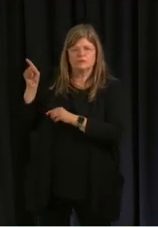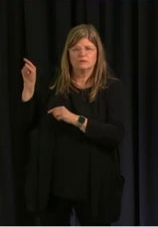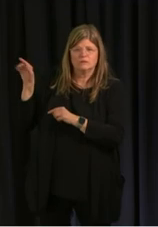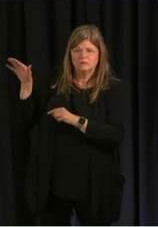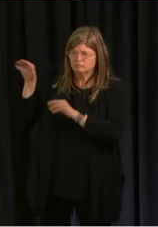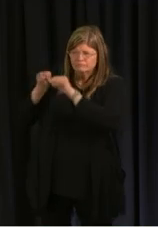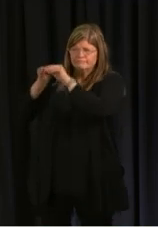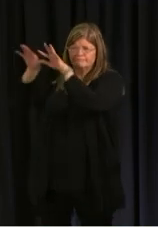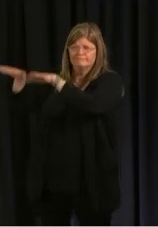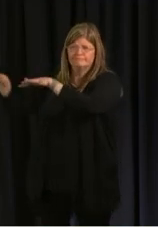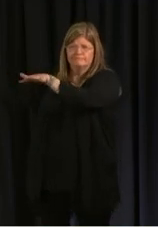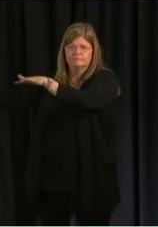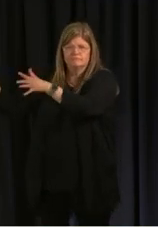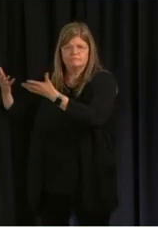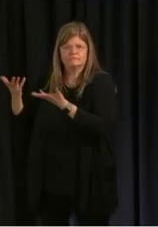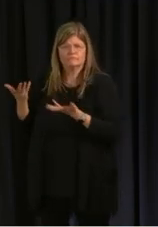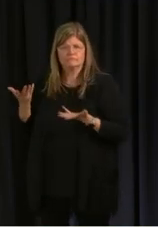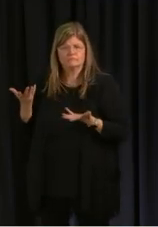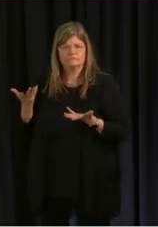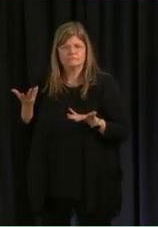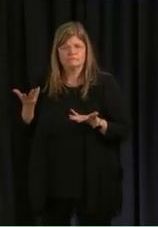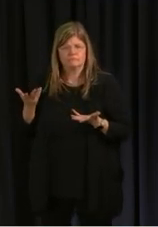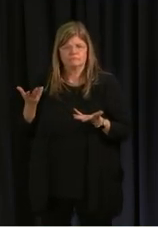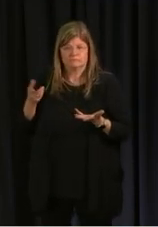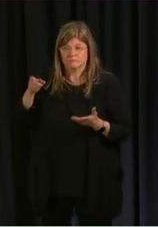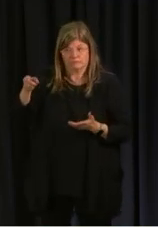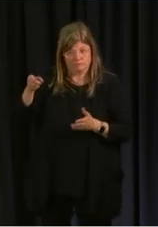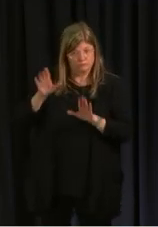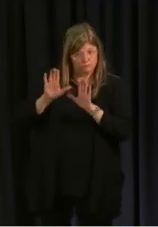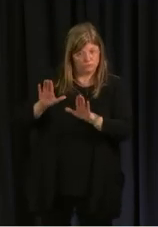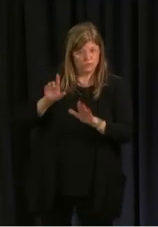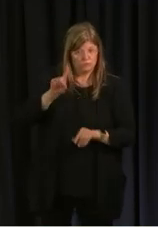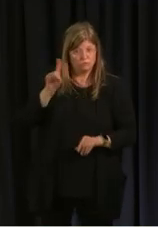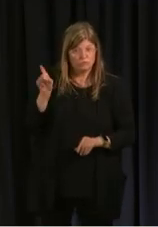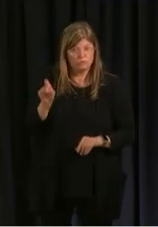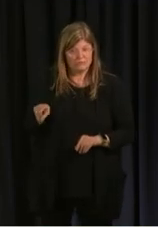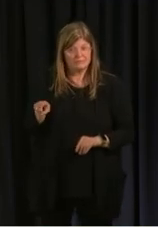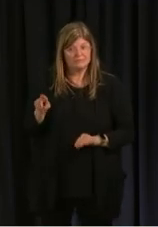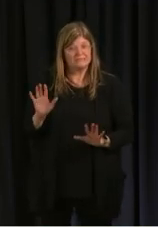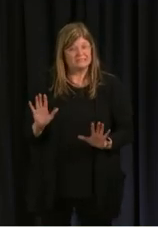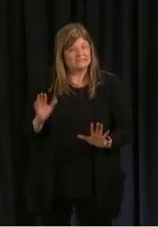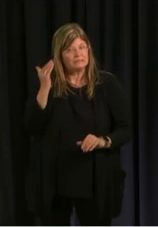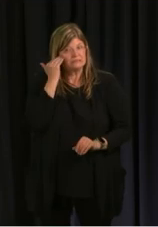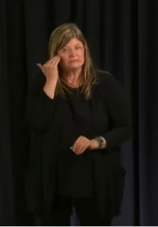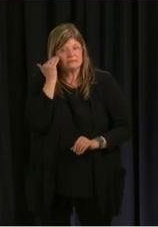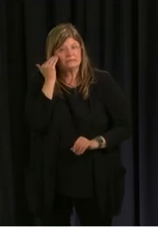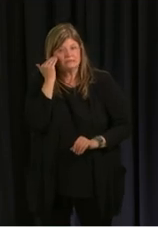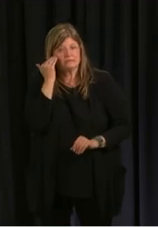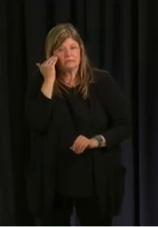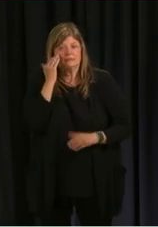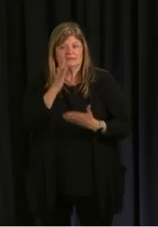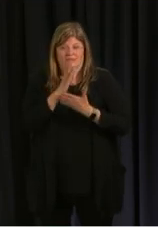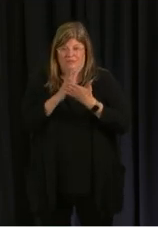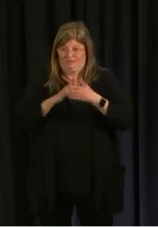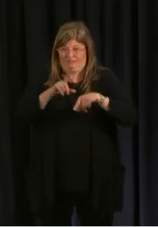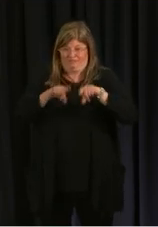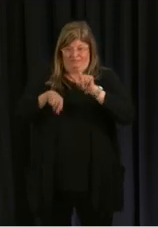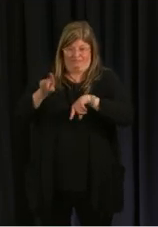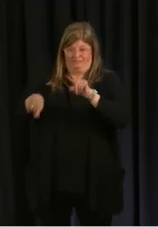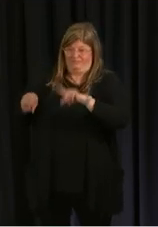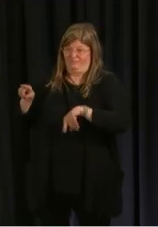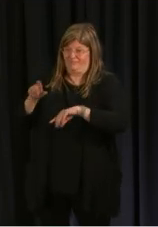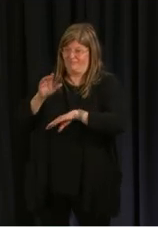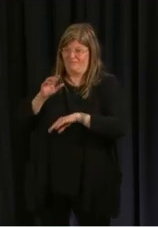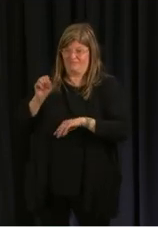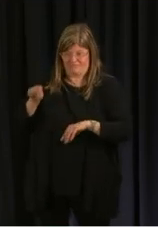Thank you for the great question. So for others listening, there's a few variations on the virus you